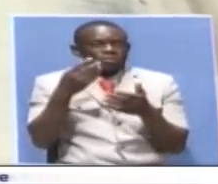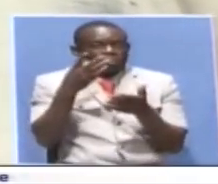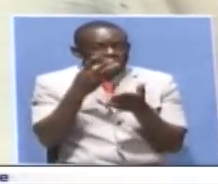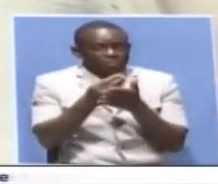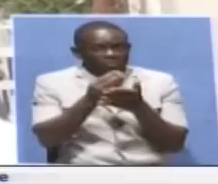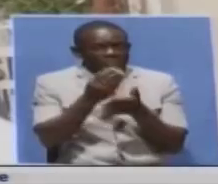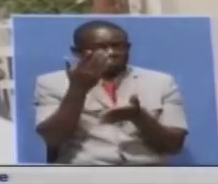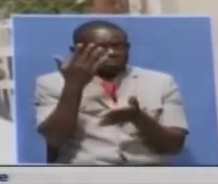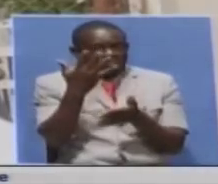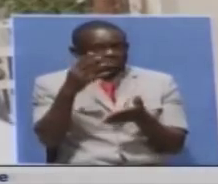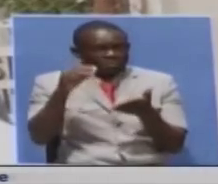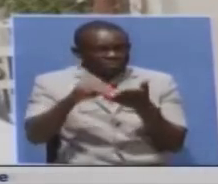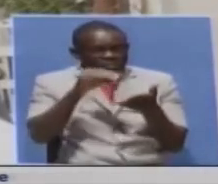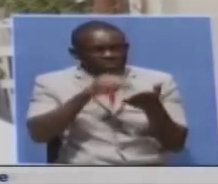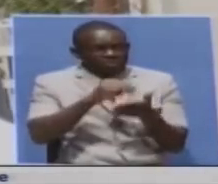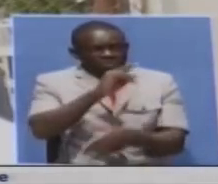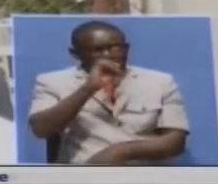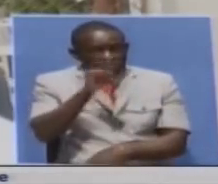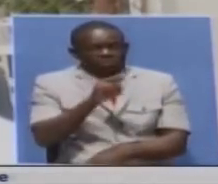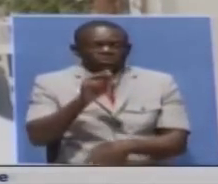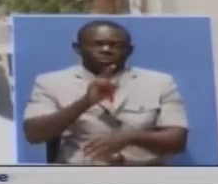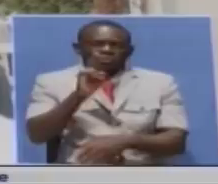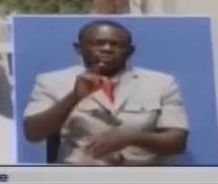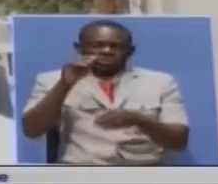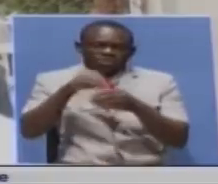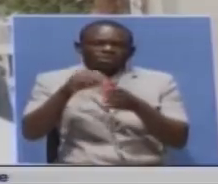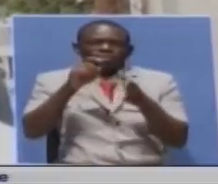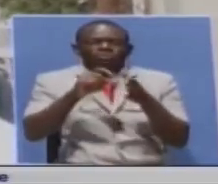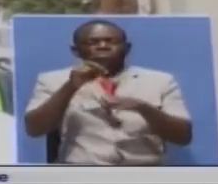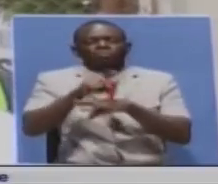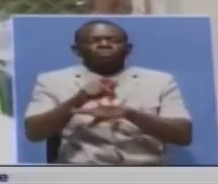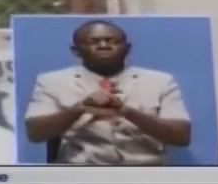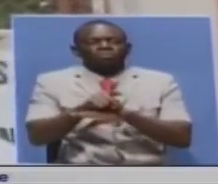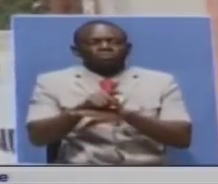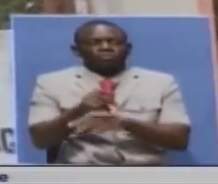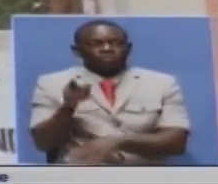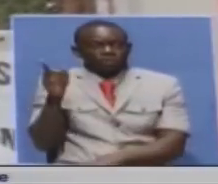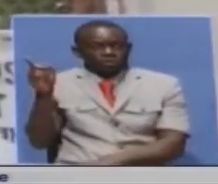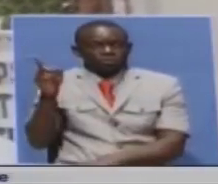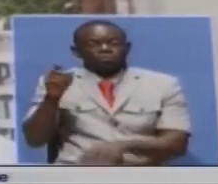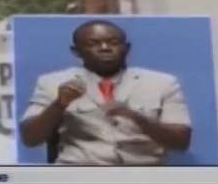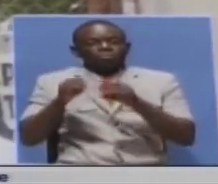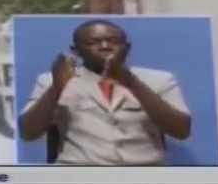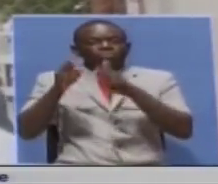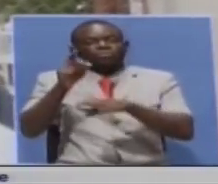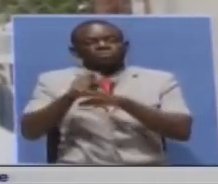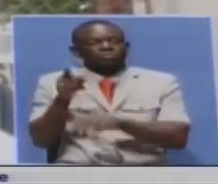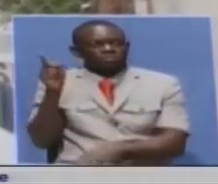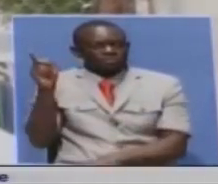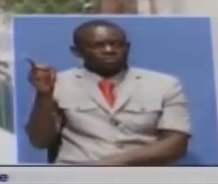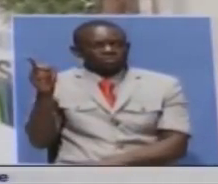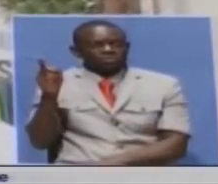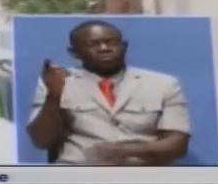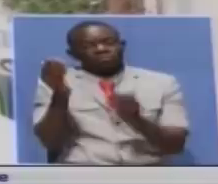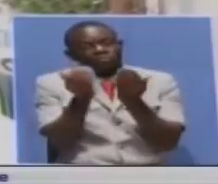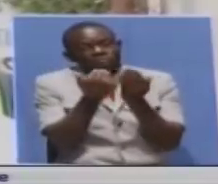into the project. Freddy Luundu is a port manager. He, however, feels delays by trucks to cross the Nakonde